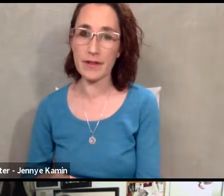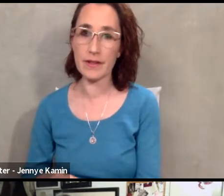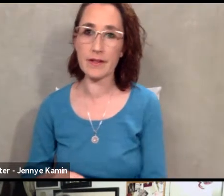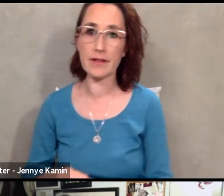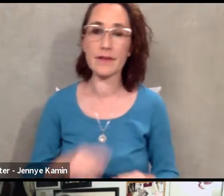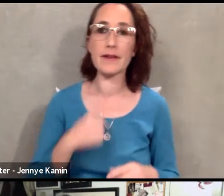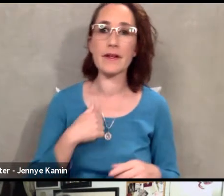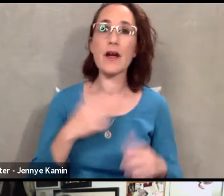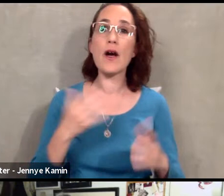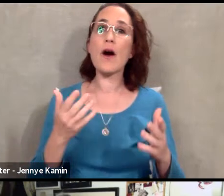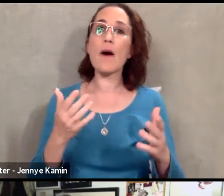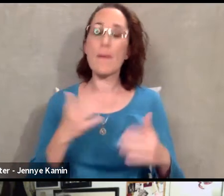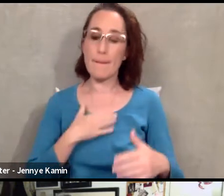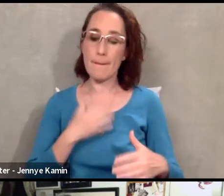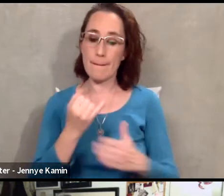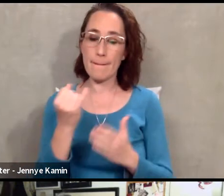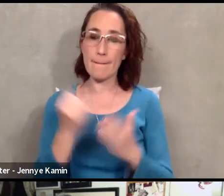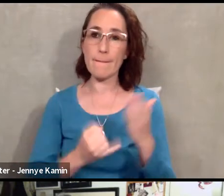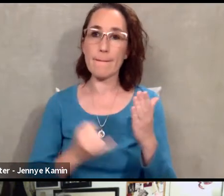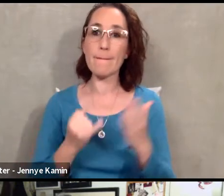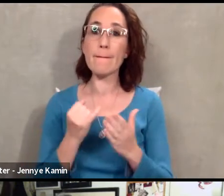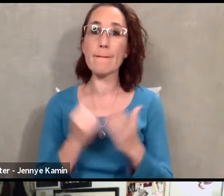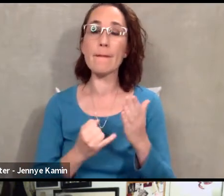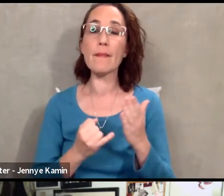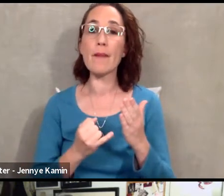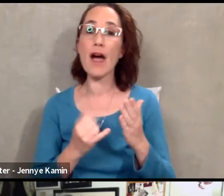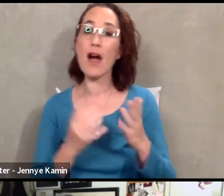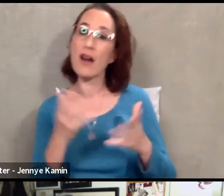would want my art to be, because I think that answers both things.